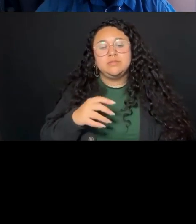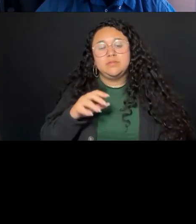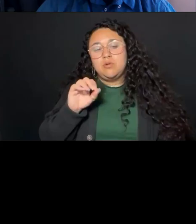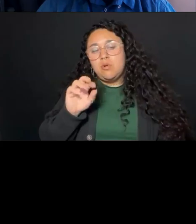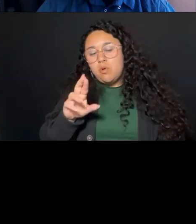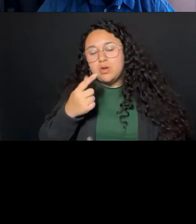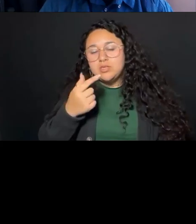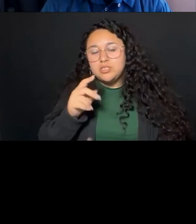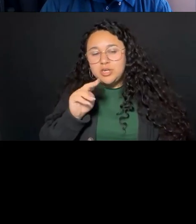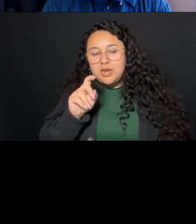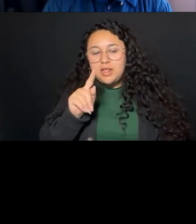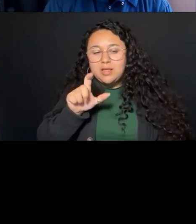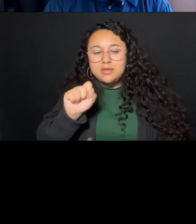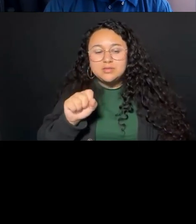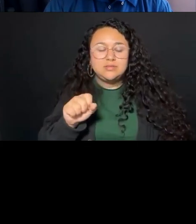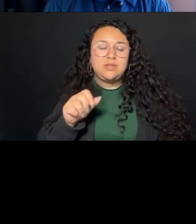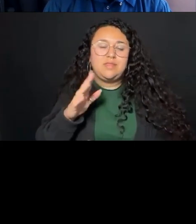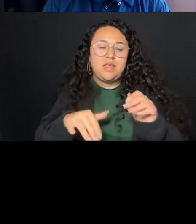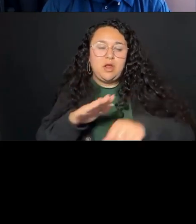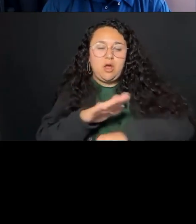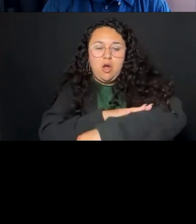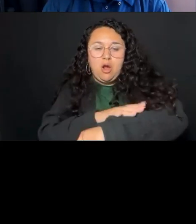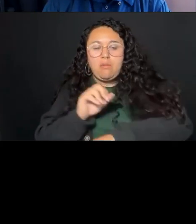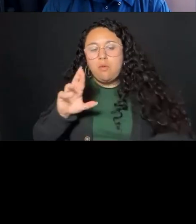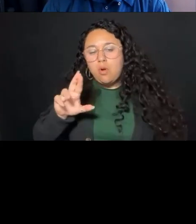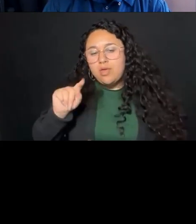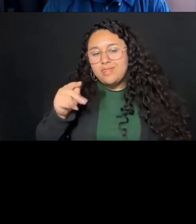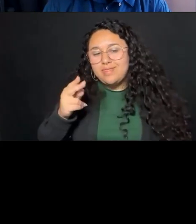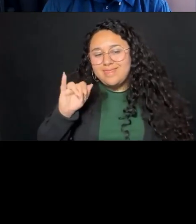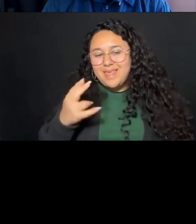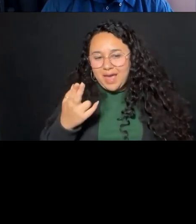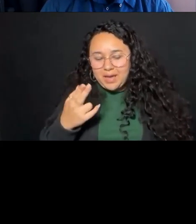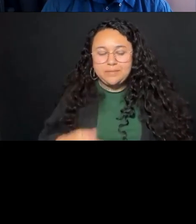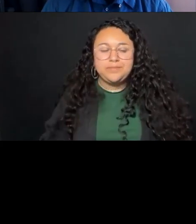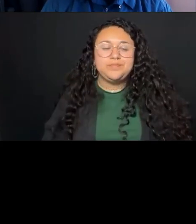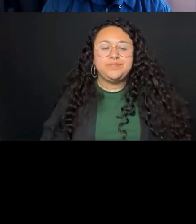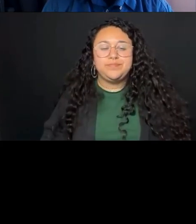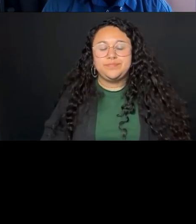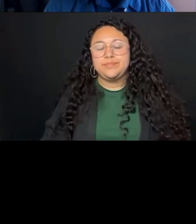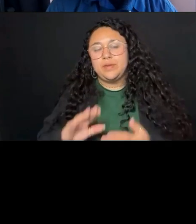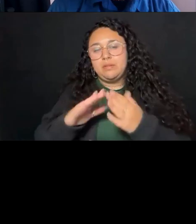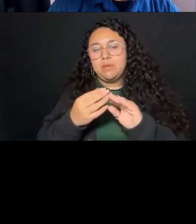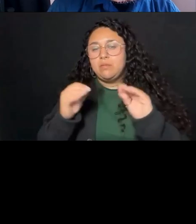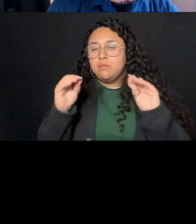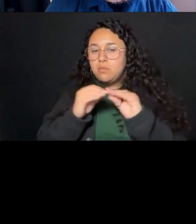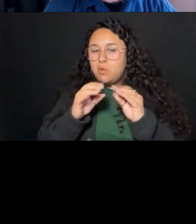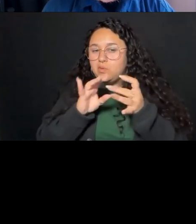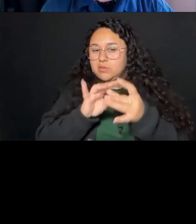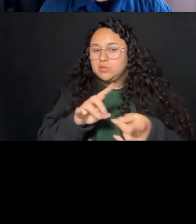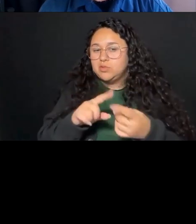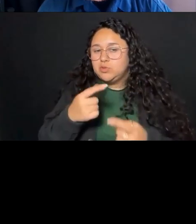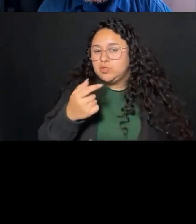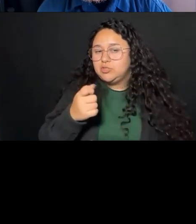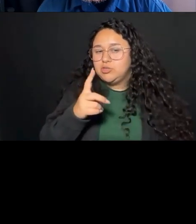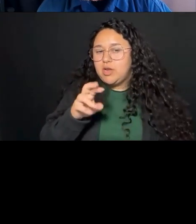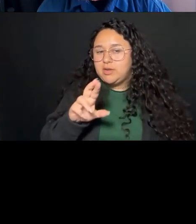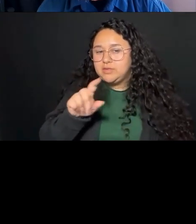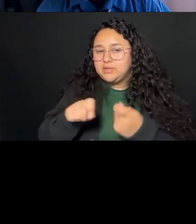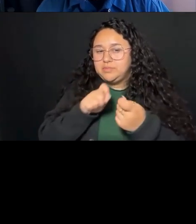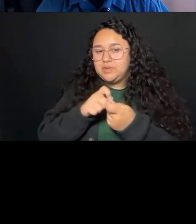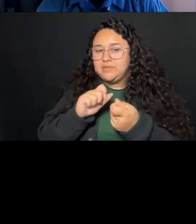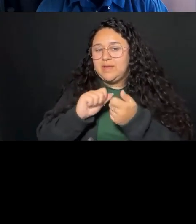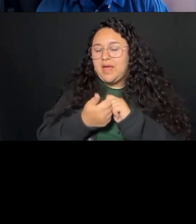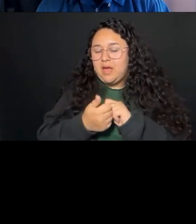or their thigh, for example. So it becomes gender specific in the way that that self-injuring behavior is